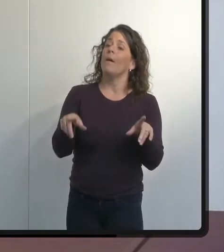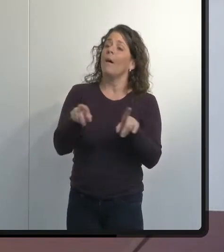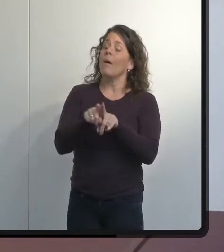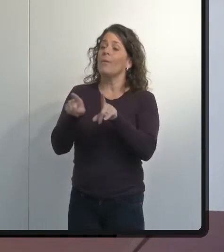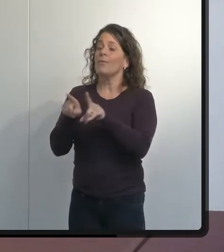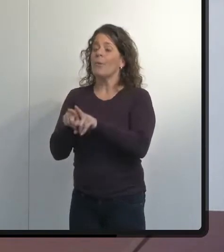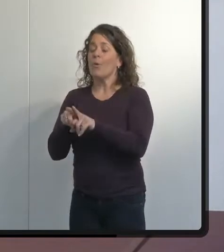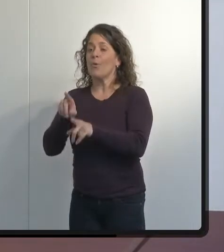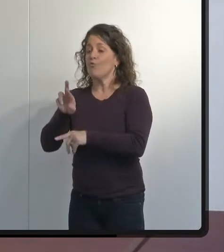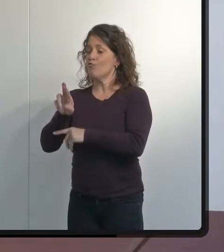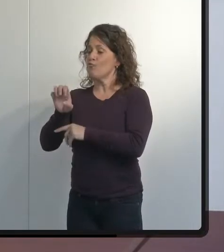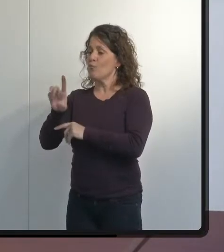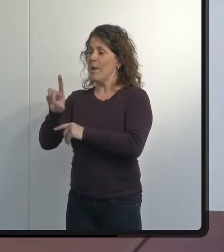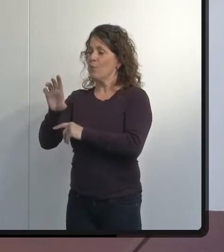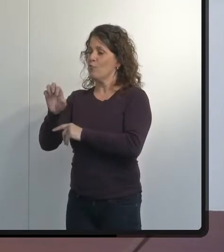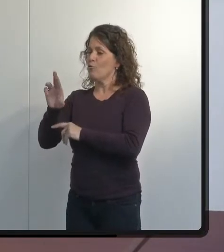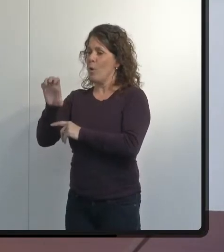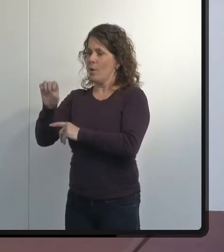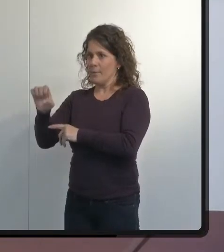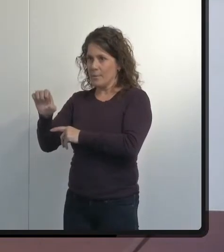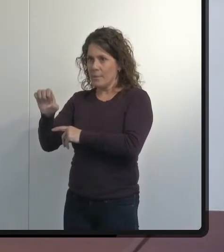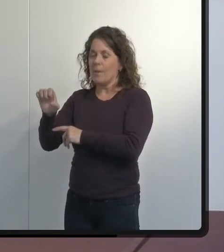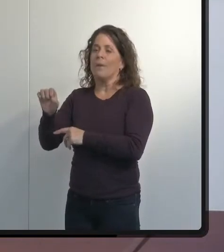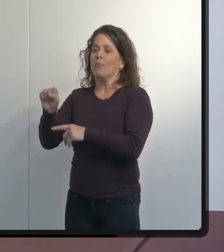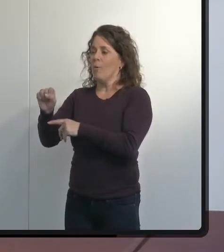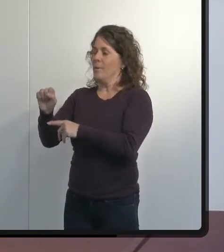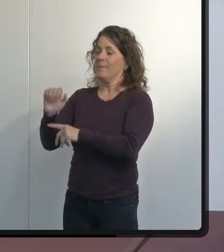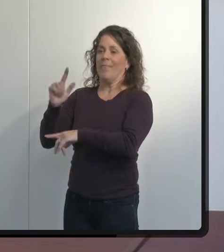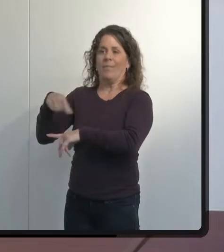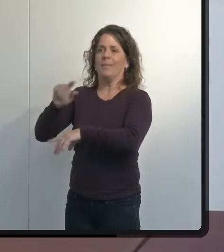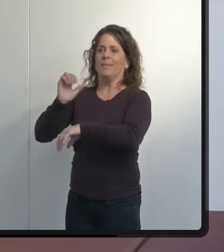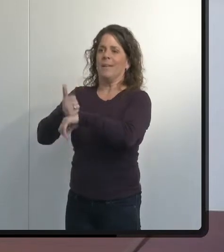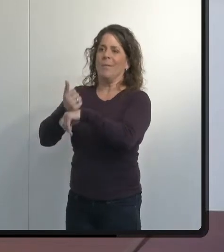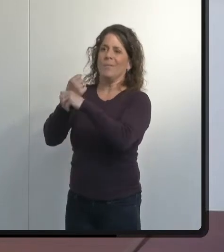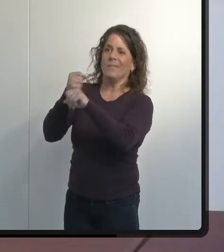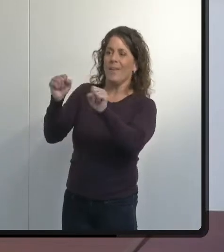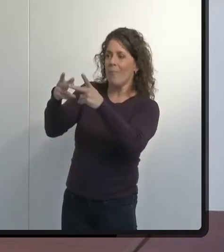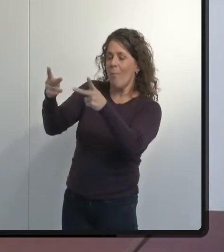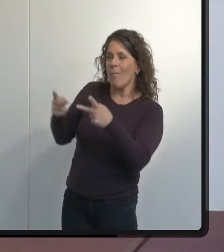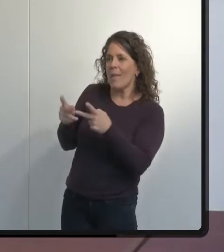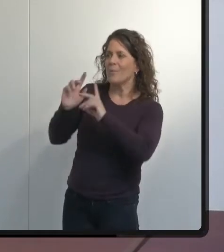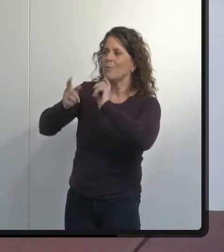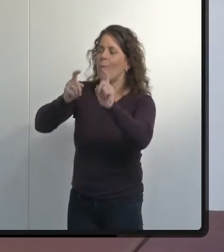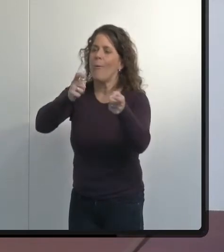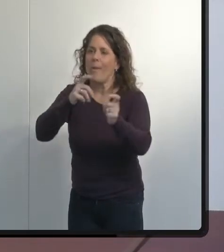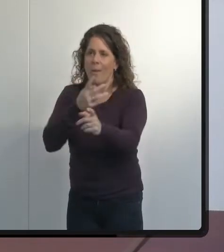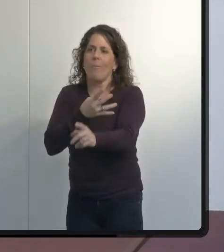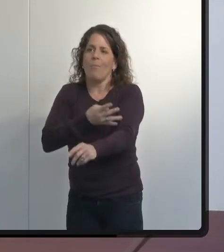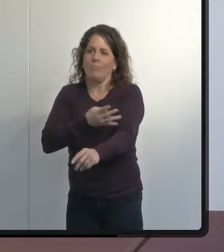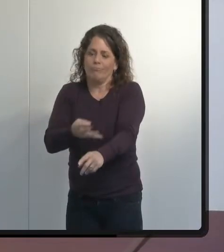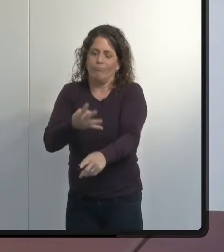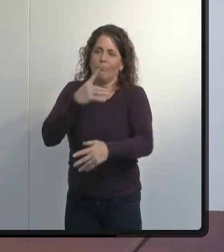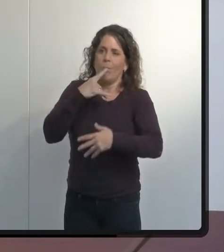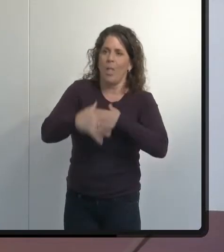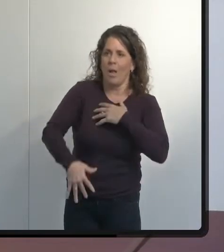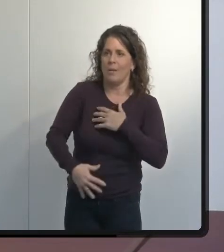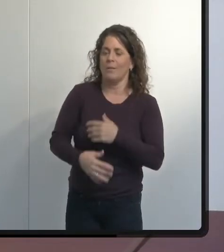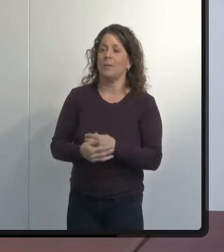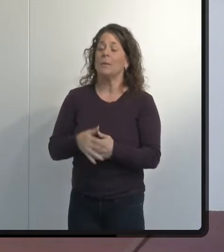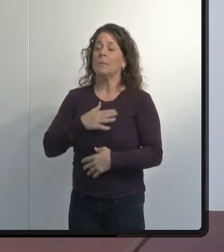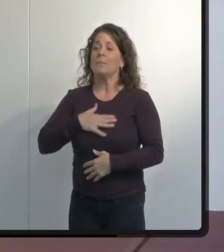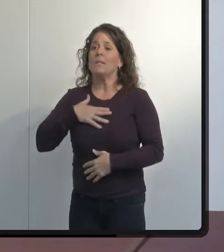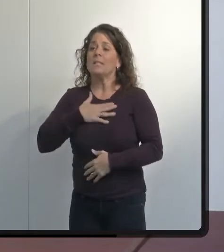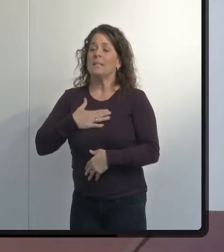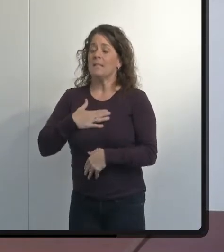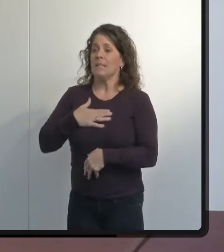to provide a safe environment for blood donors. So again, please consider contacting the Red Cross at redcross.org,